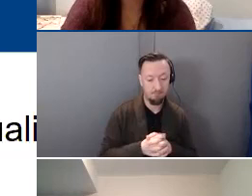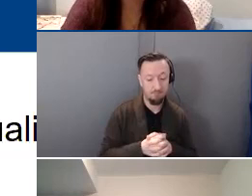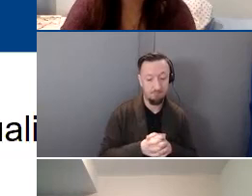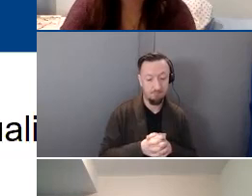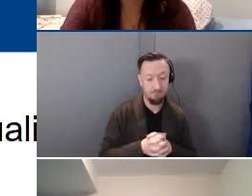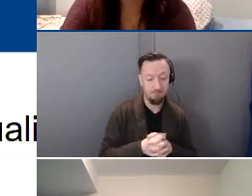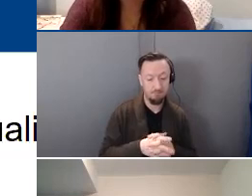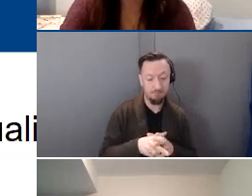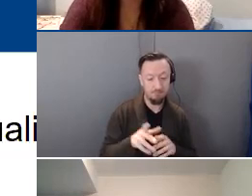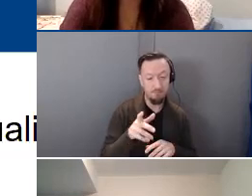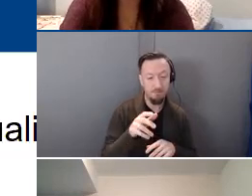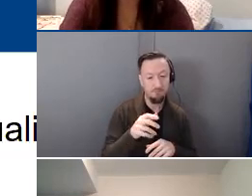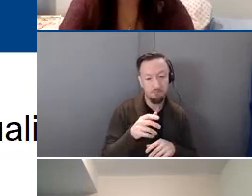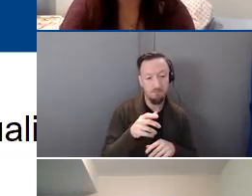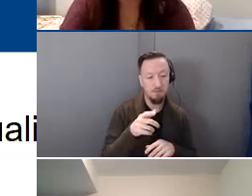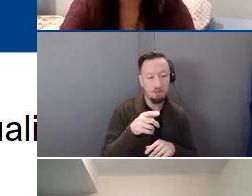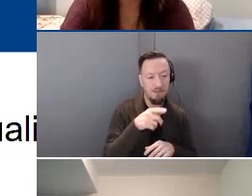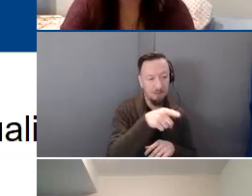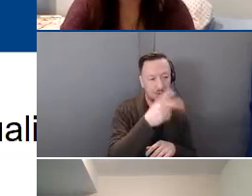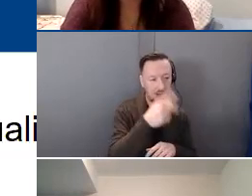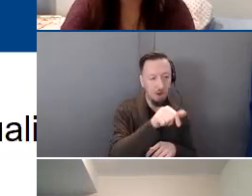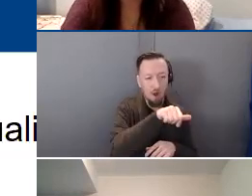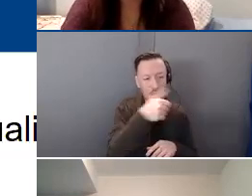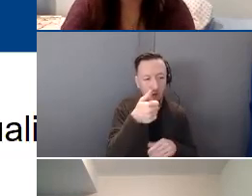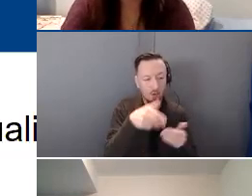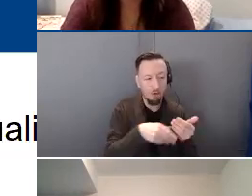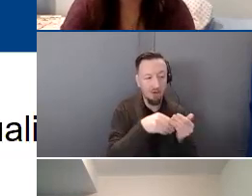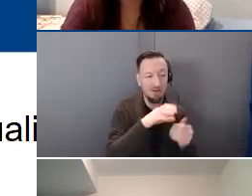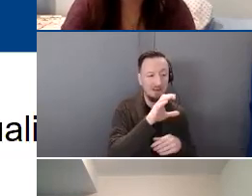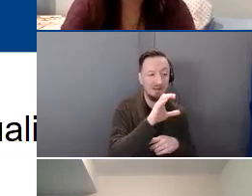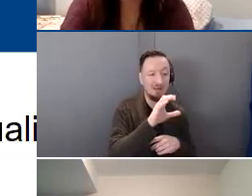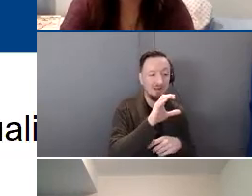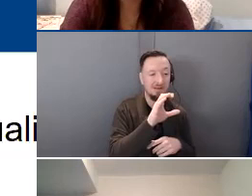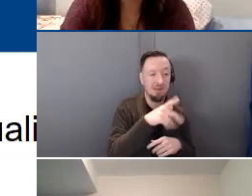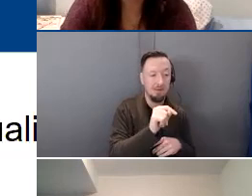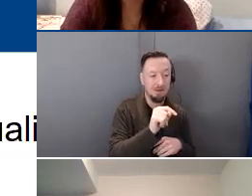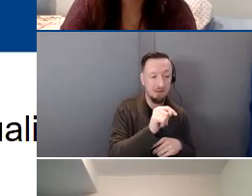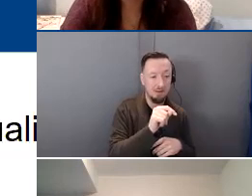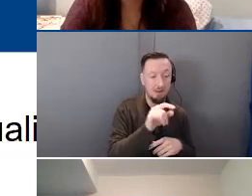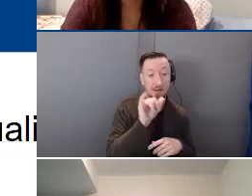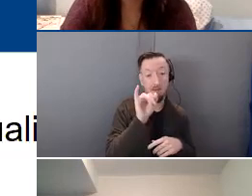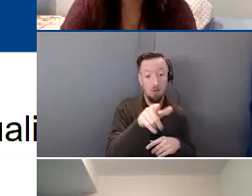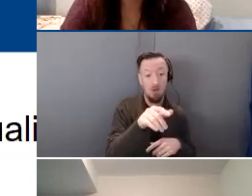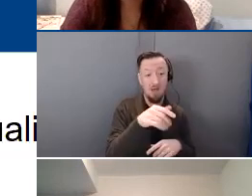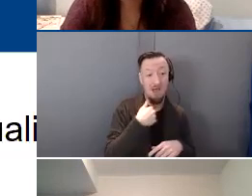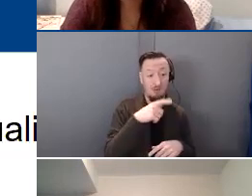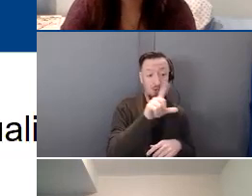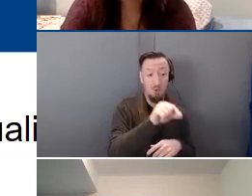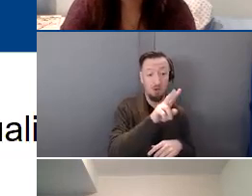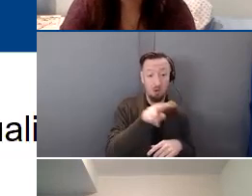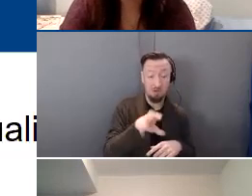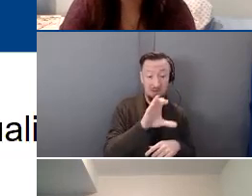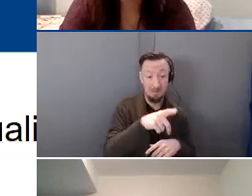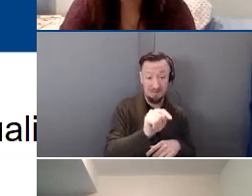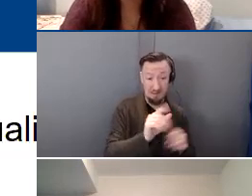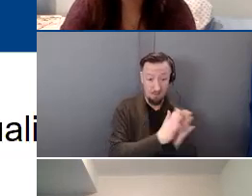And just another little note down at the bottom. So the CPT, if you do have a 2022 CPT book, if you